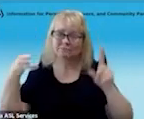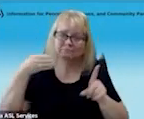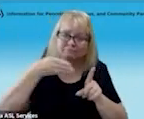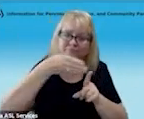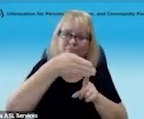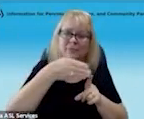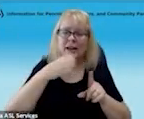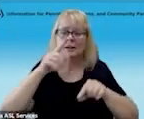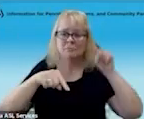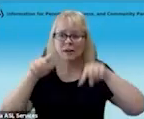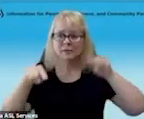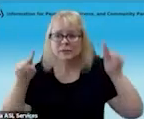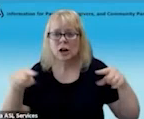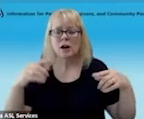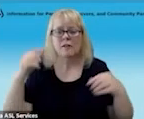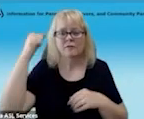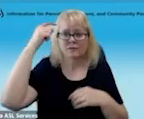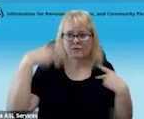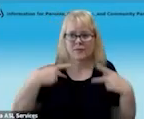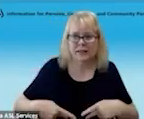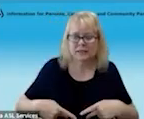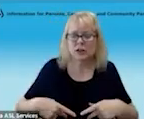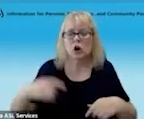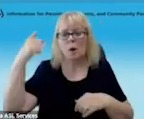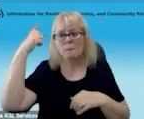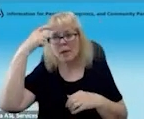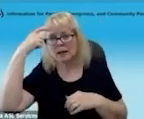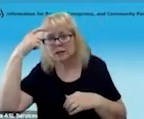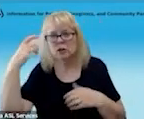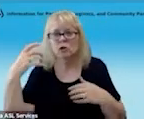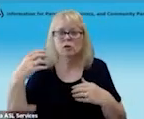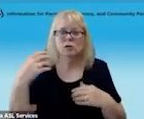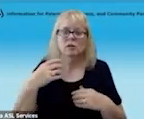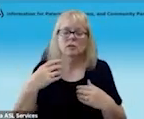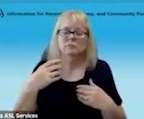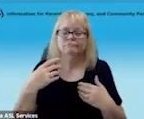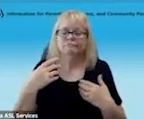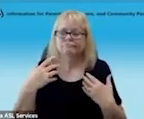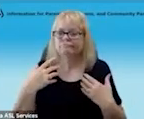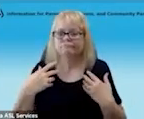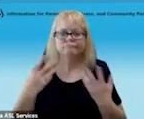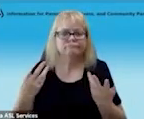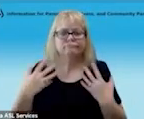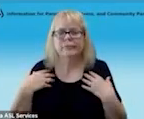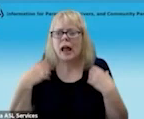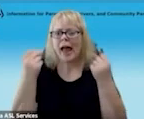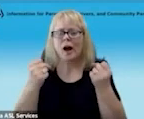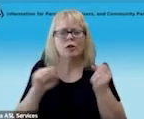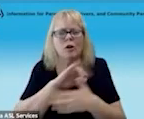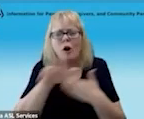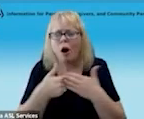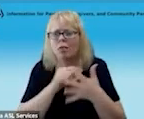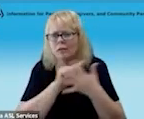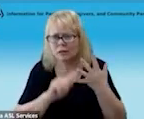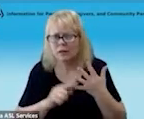planning. And as you can see, they're all related to relationships. Our vision speaks toward